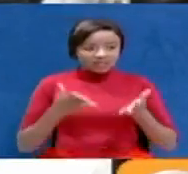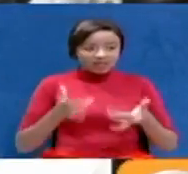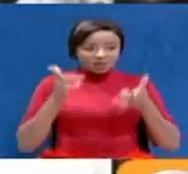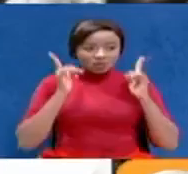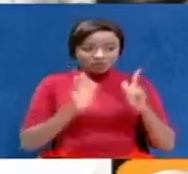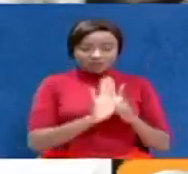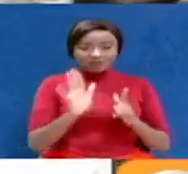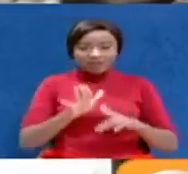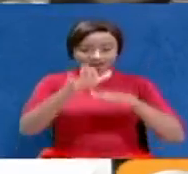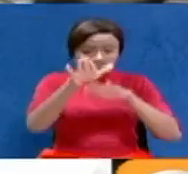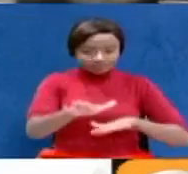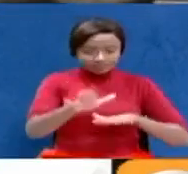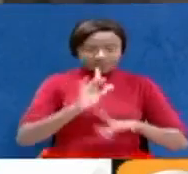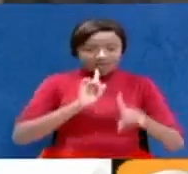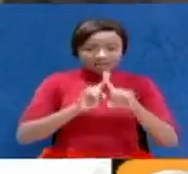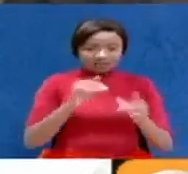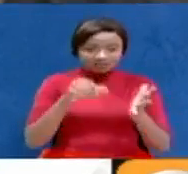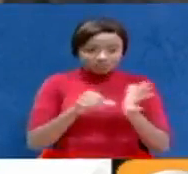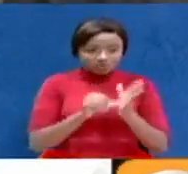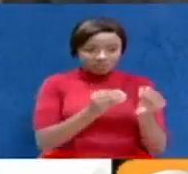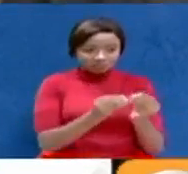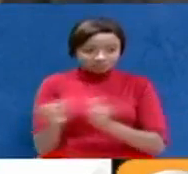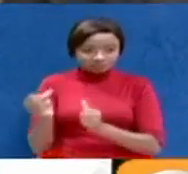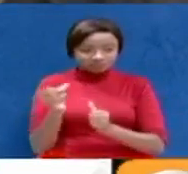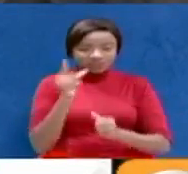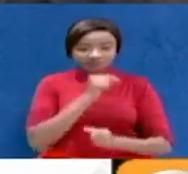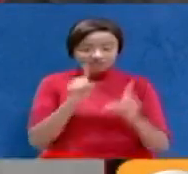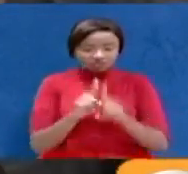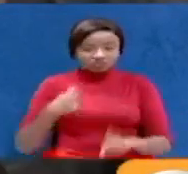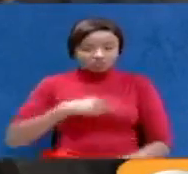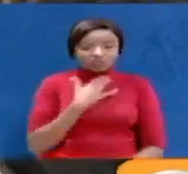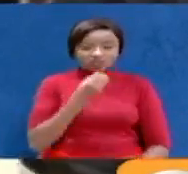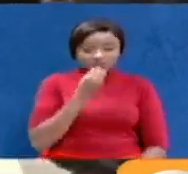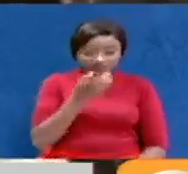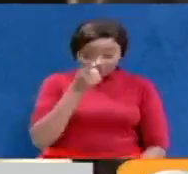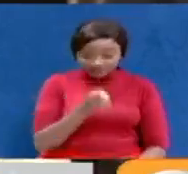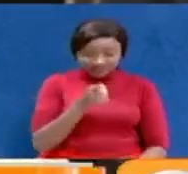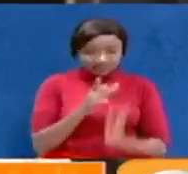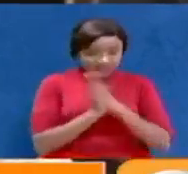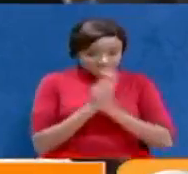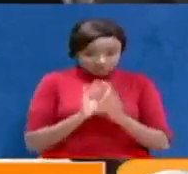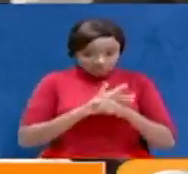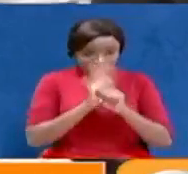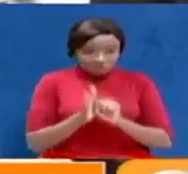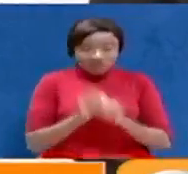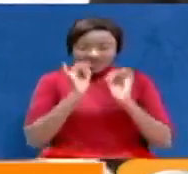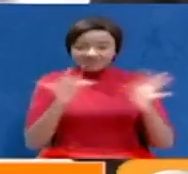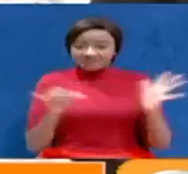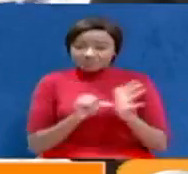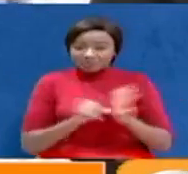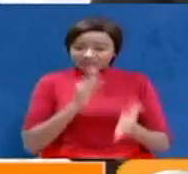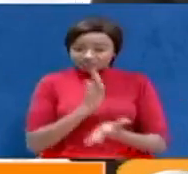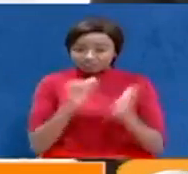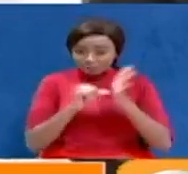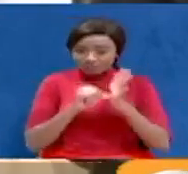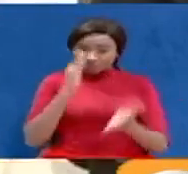until their grievances are addressed. Nataka kuambia hii kitu ya corona, ikikuwa kama ni shida ya madereva,